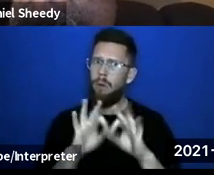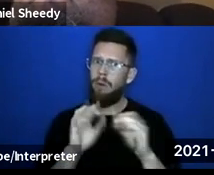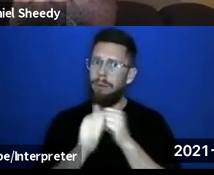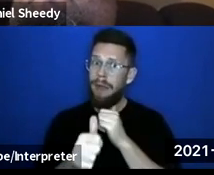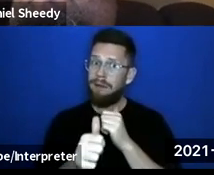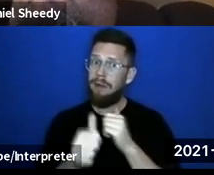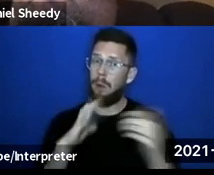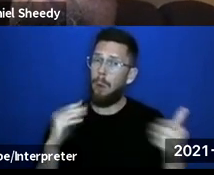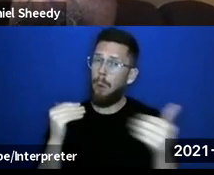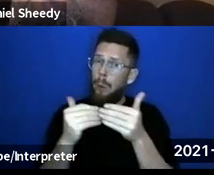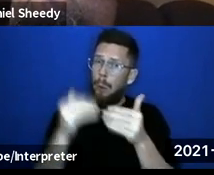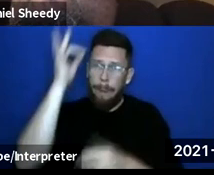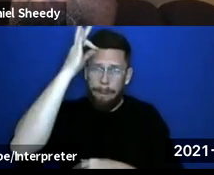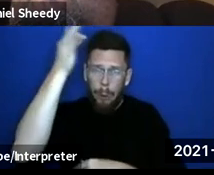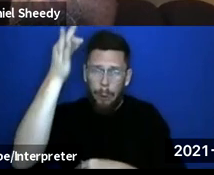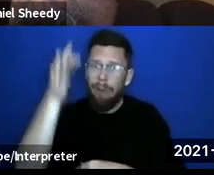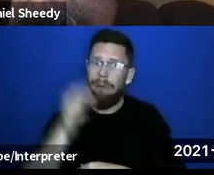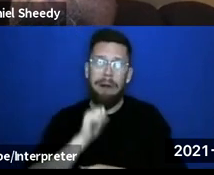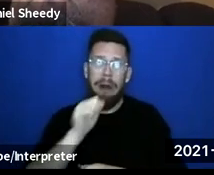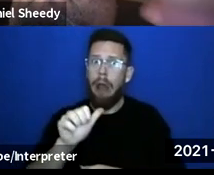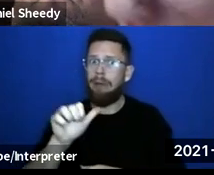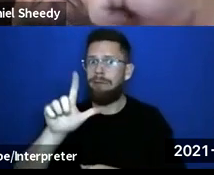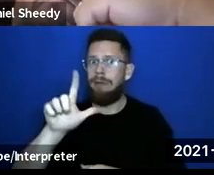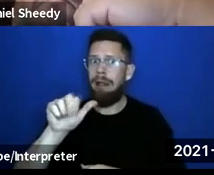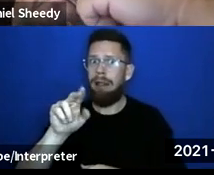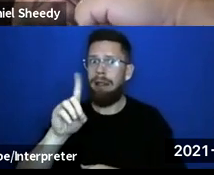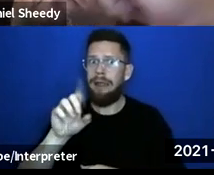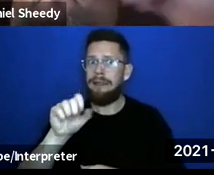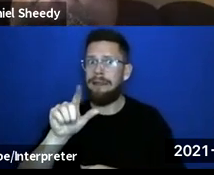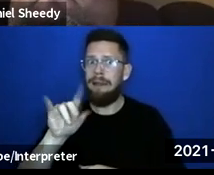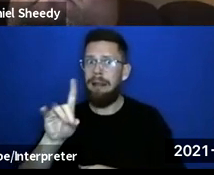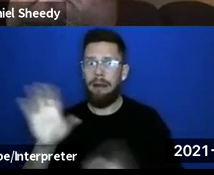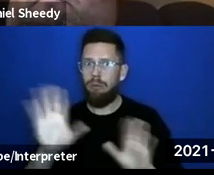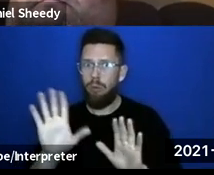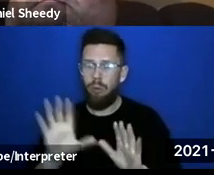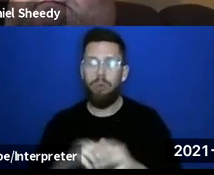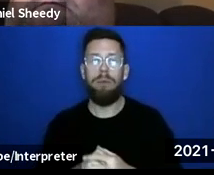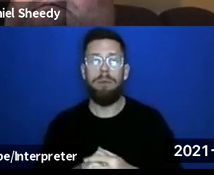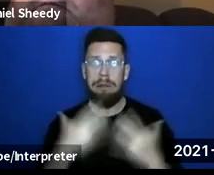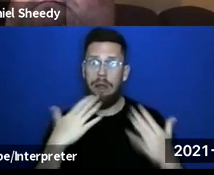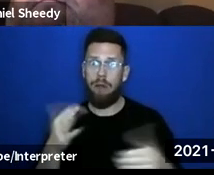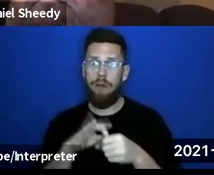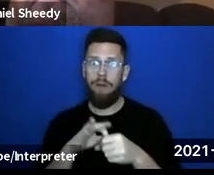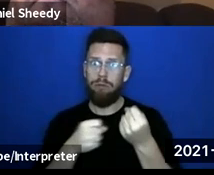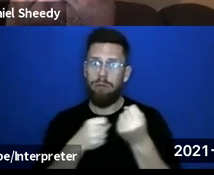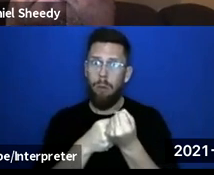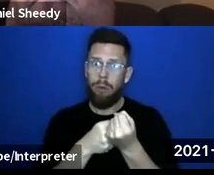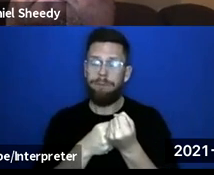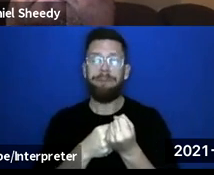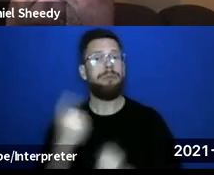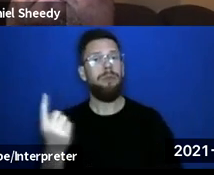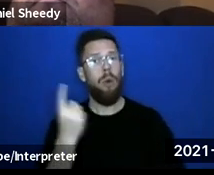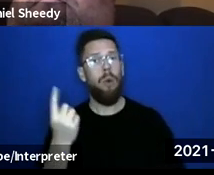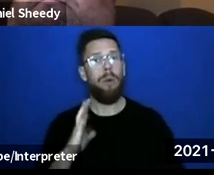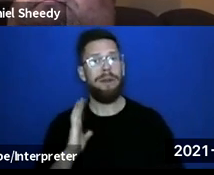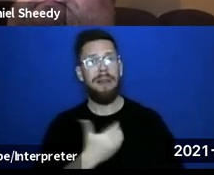tight one. It wasn't a landslide by any stretch. But thank you very much to people who did that. You know, it was always our intention to